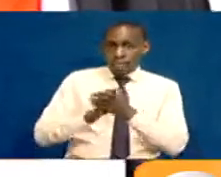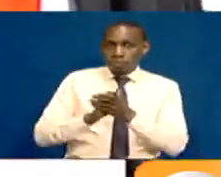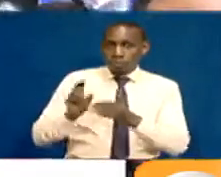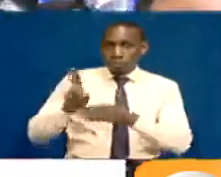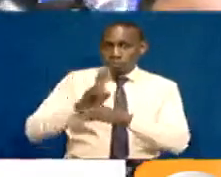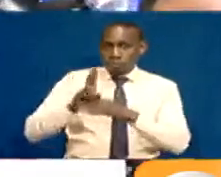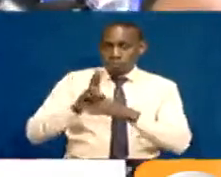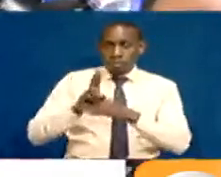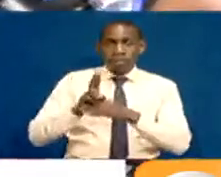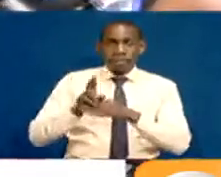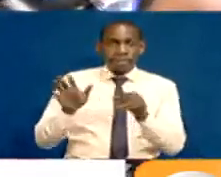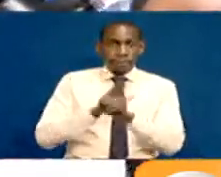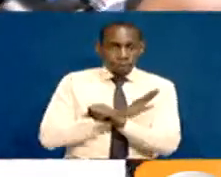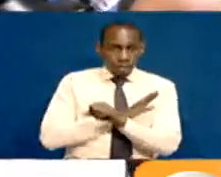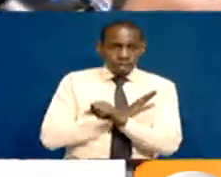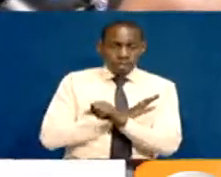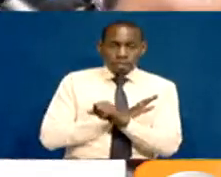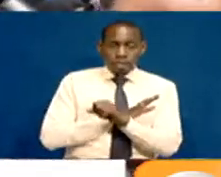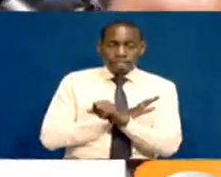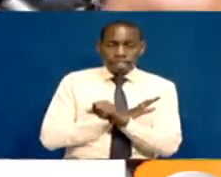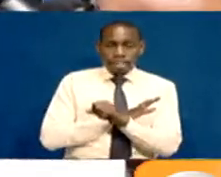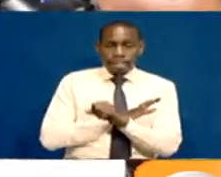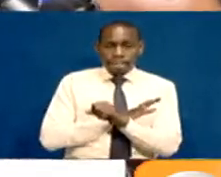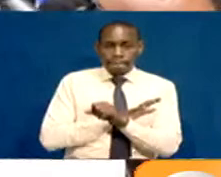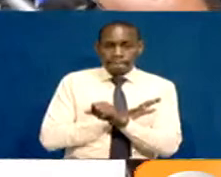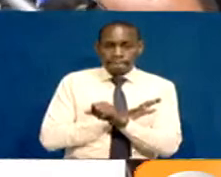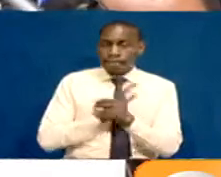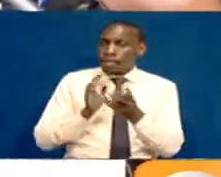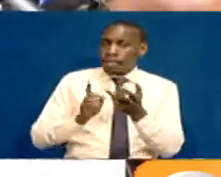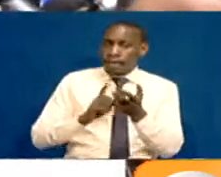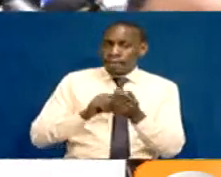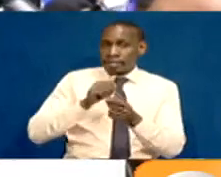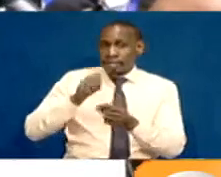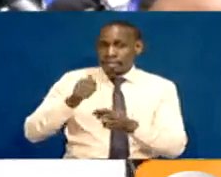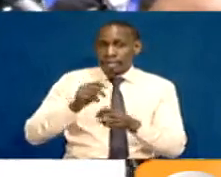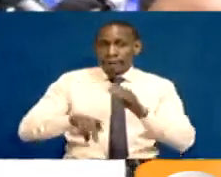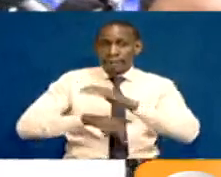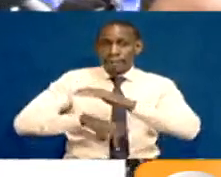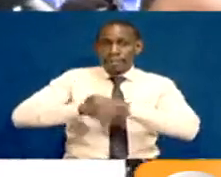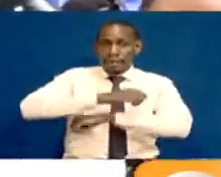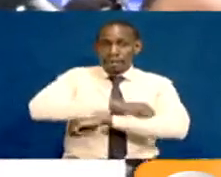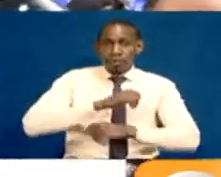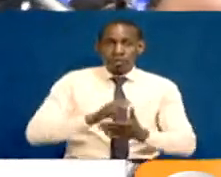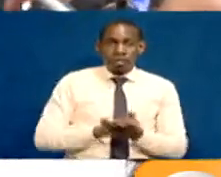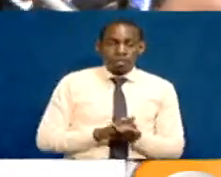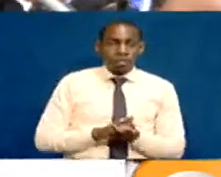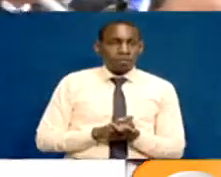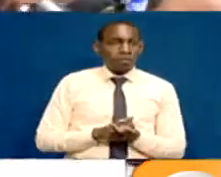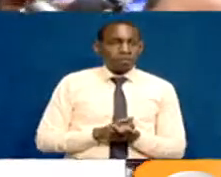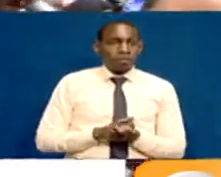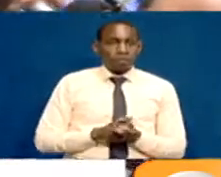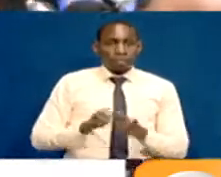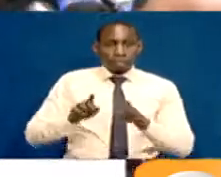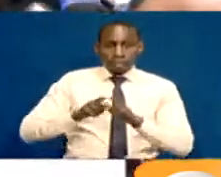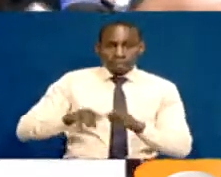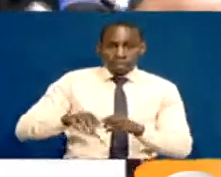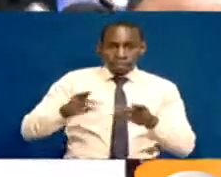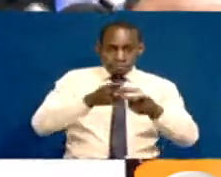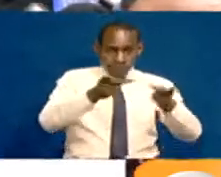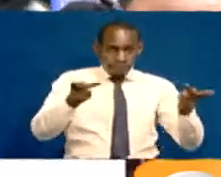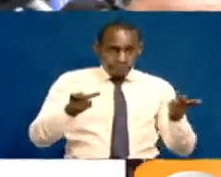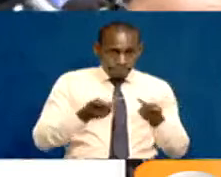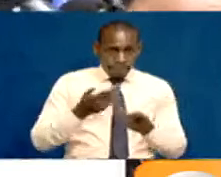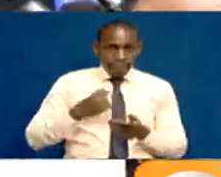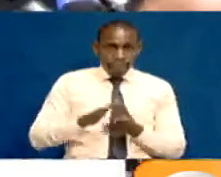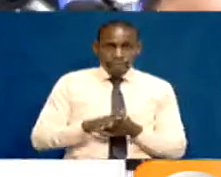maximize on the numbers, there are some primary schools with the same compound, within the same